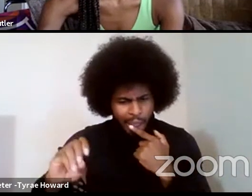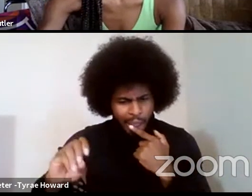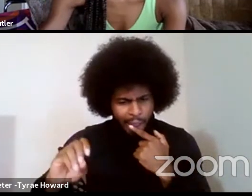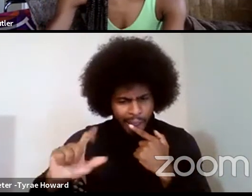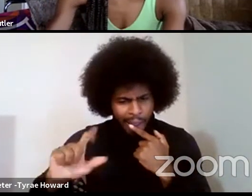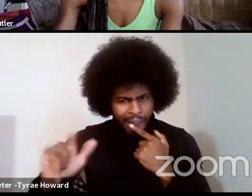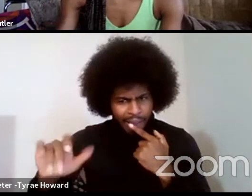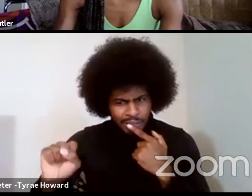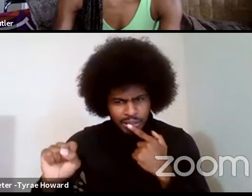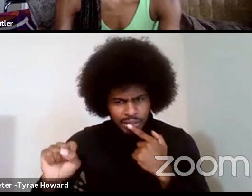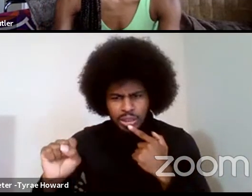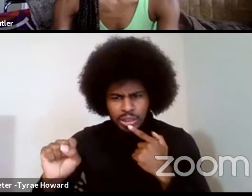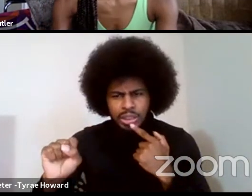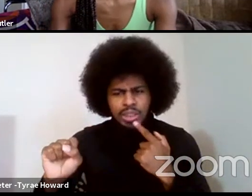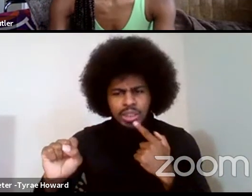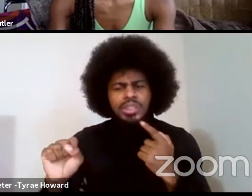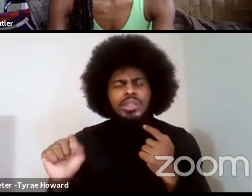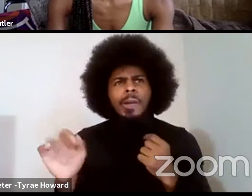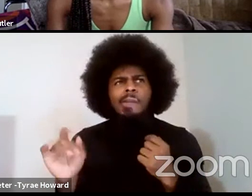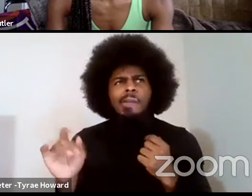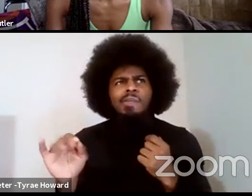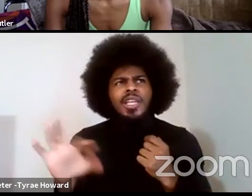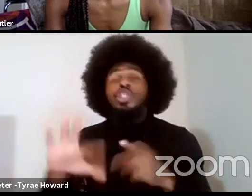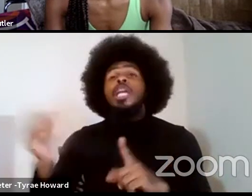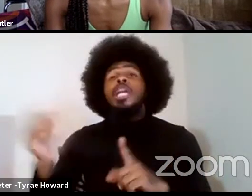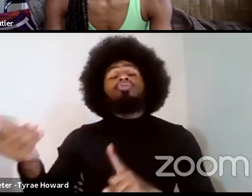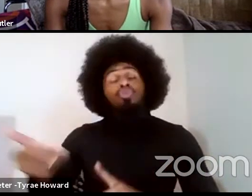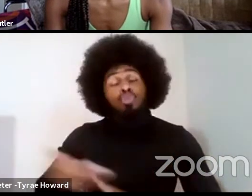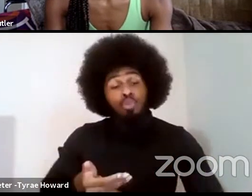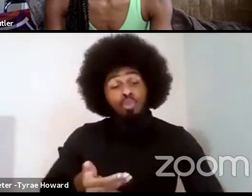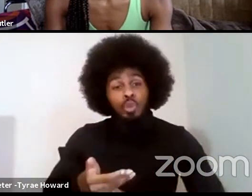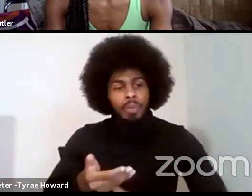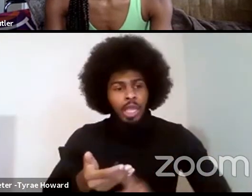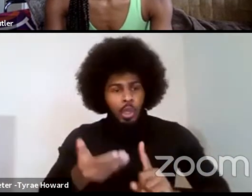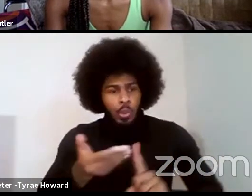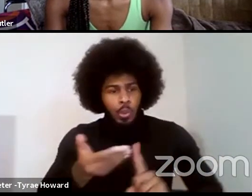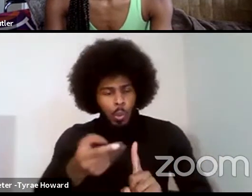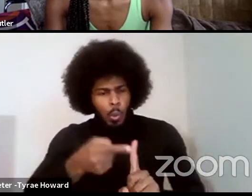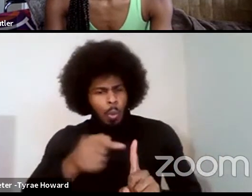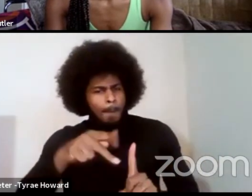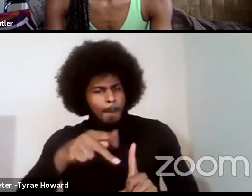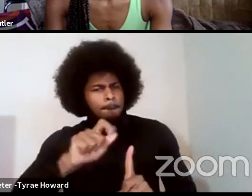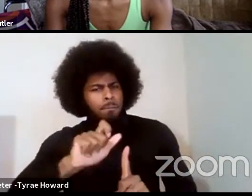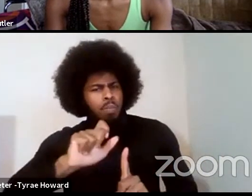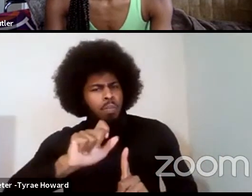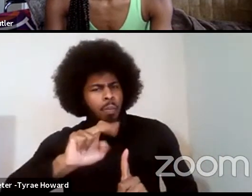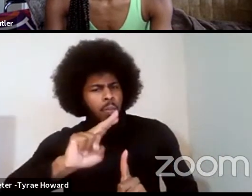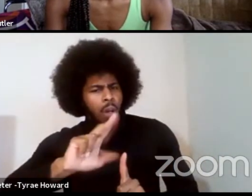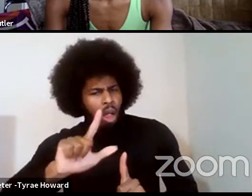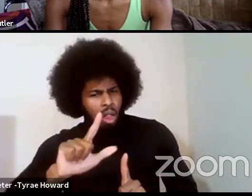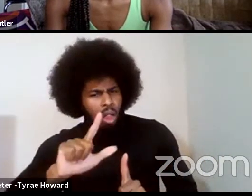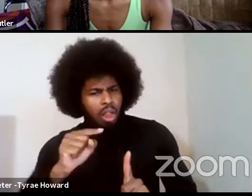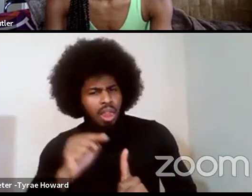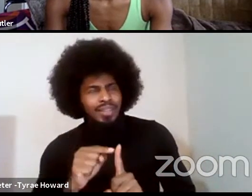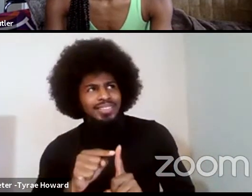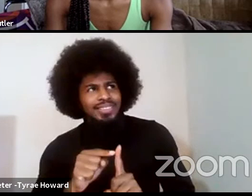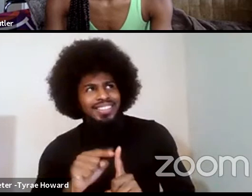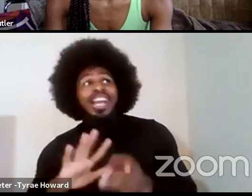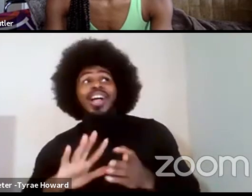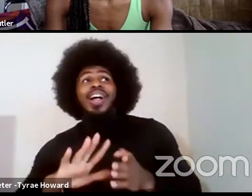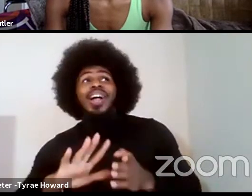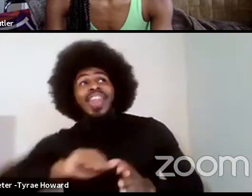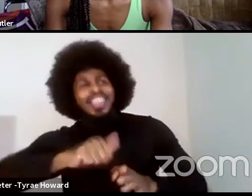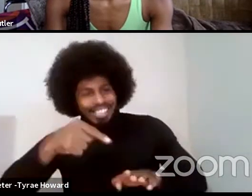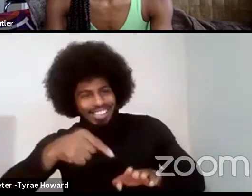names, but Stephanie introduced me to Paul, who, and brought Paul Hamilton into the company, another Jamaican, who